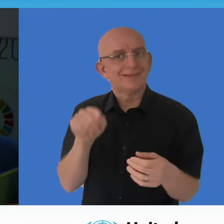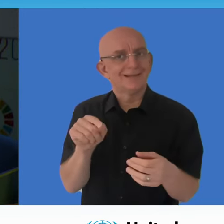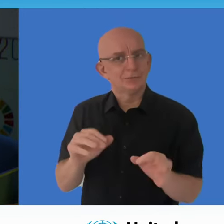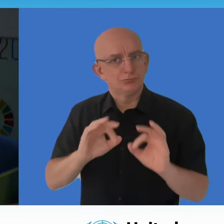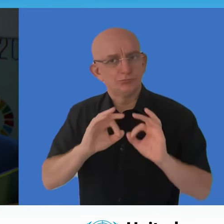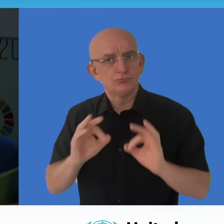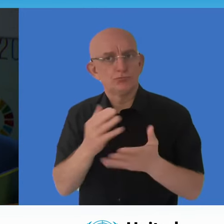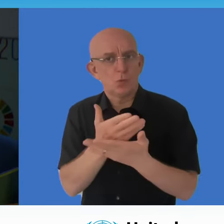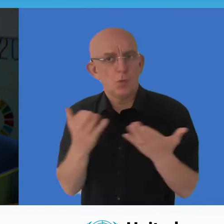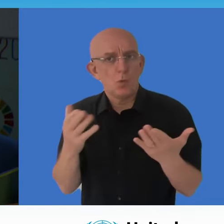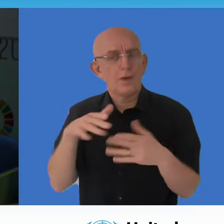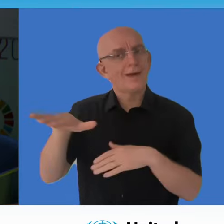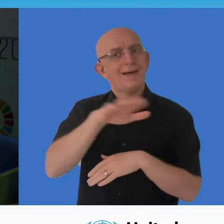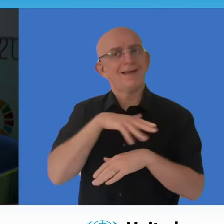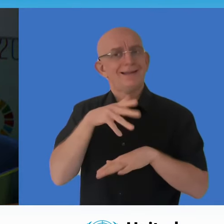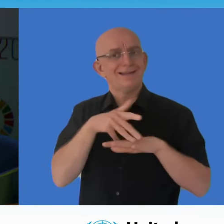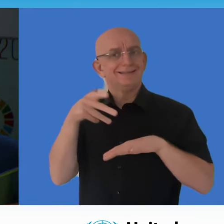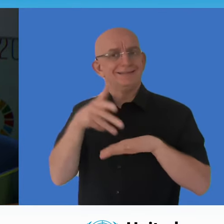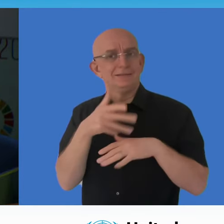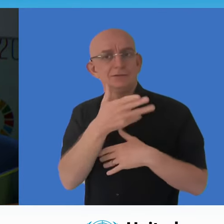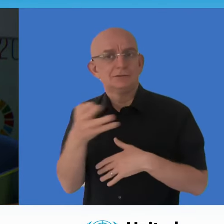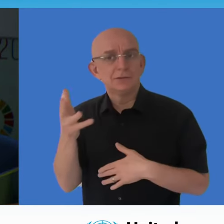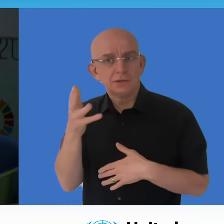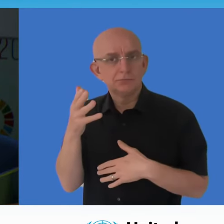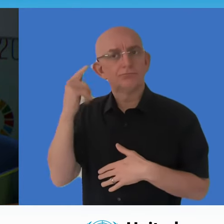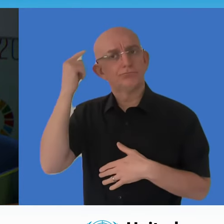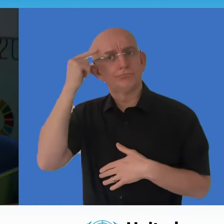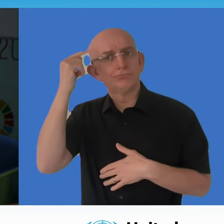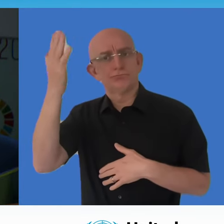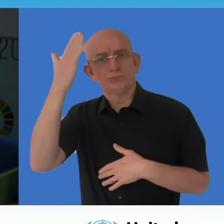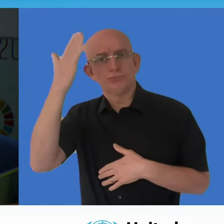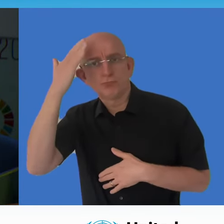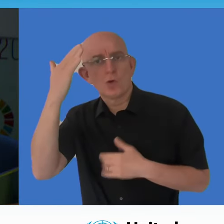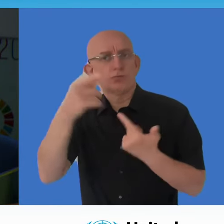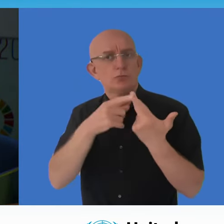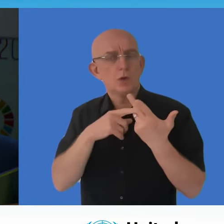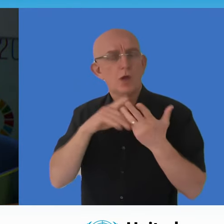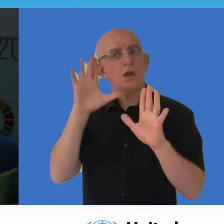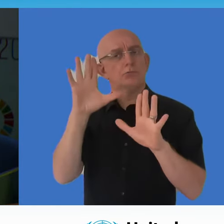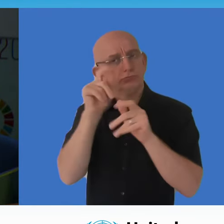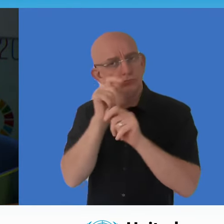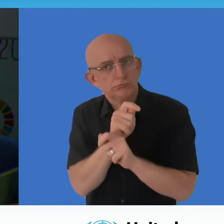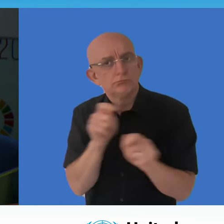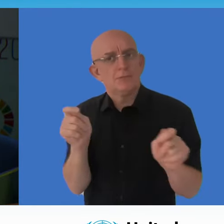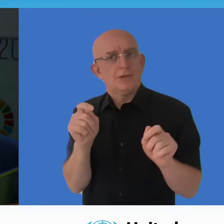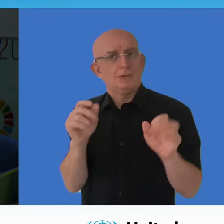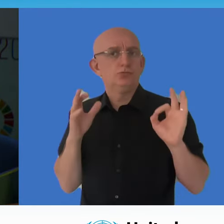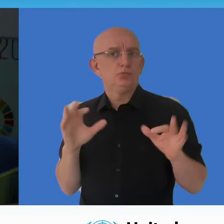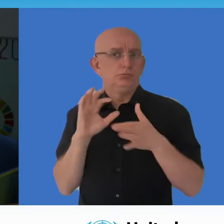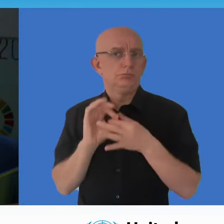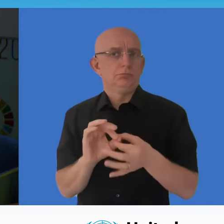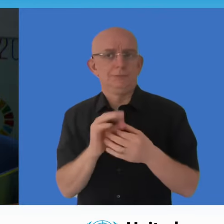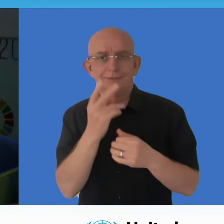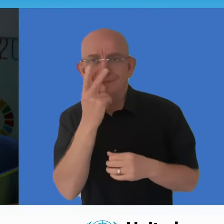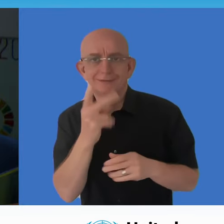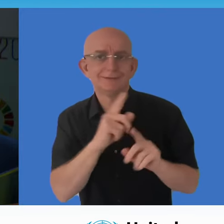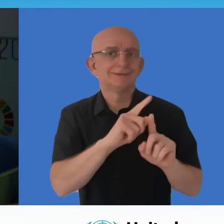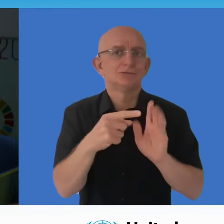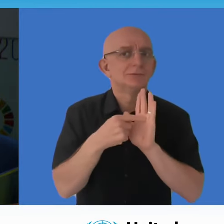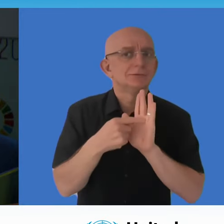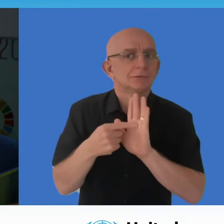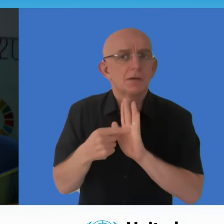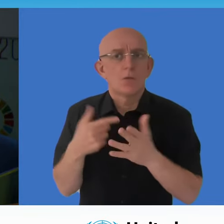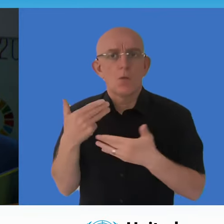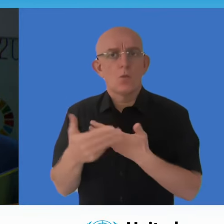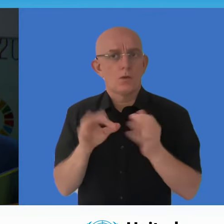wisdoms are respected. With regards to the examples of initiatives that have effectively combined traditional knowledge and modern